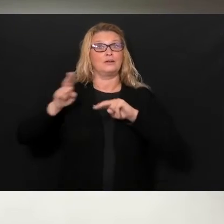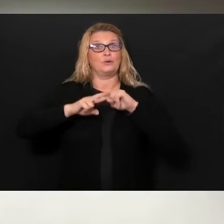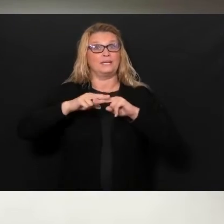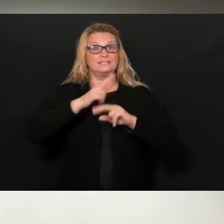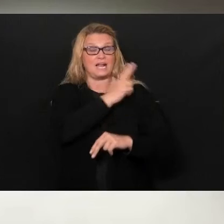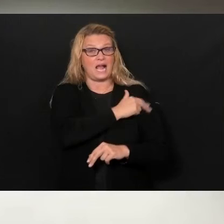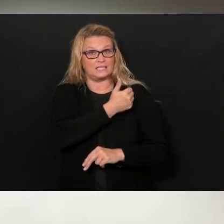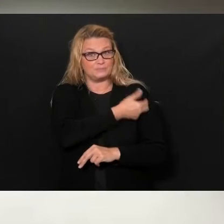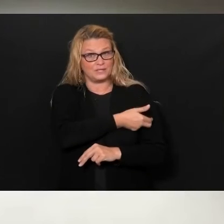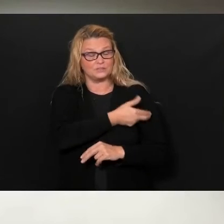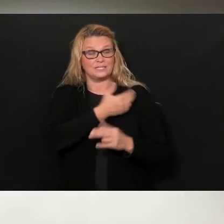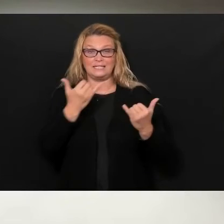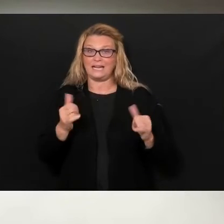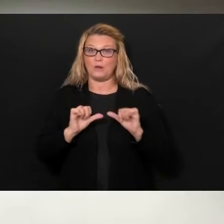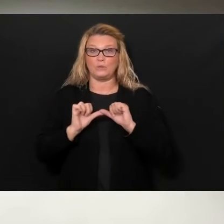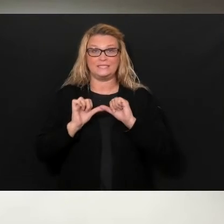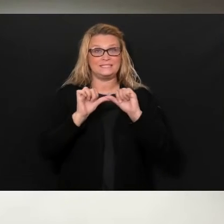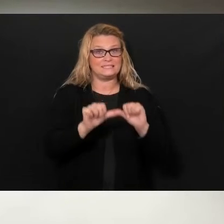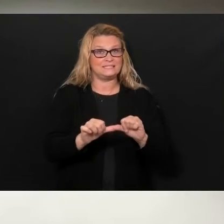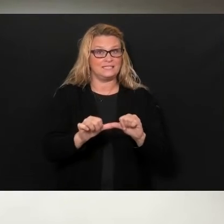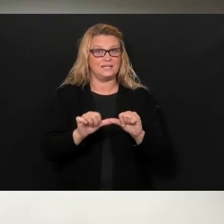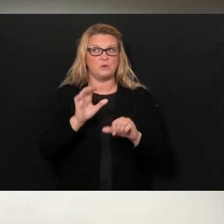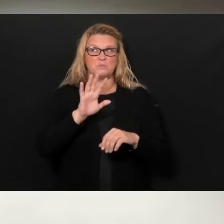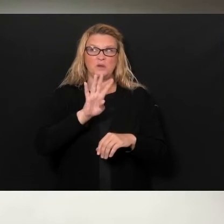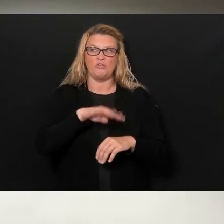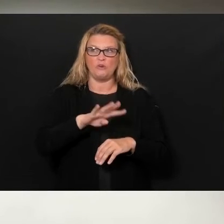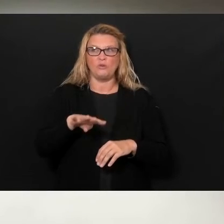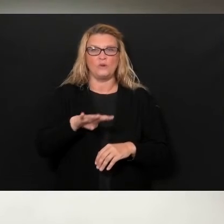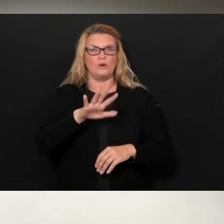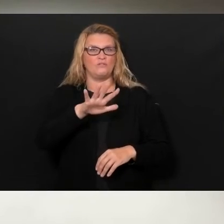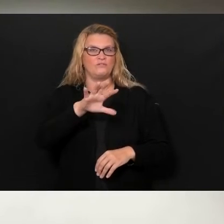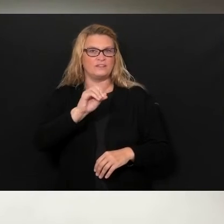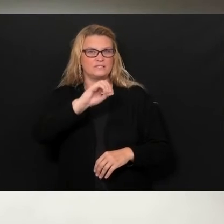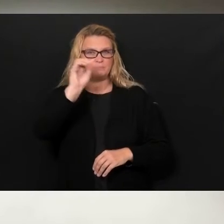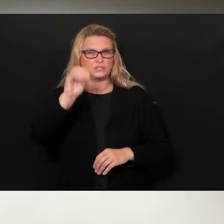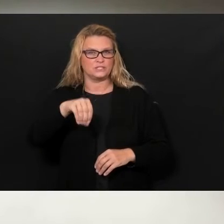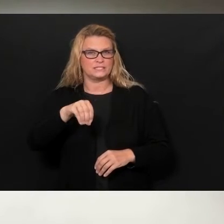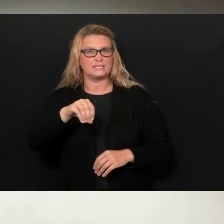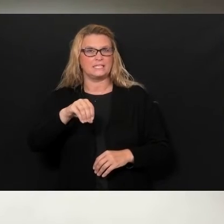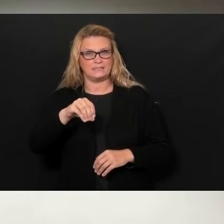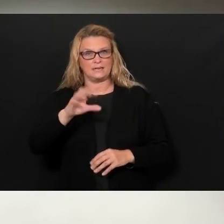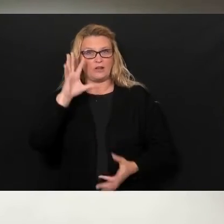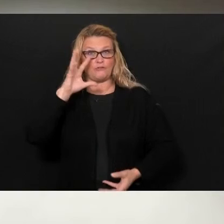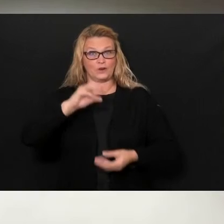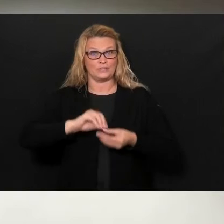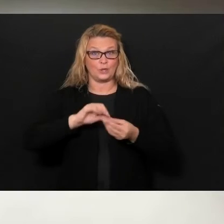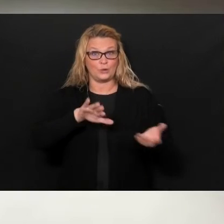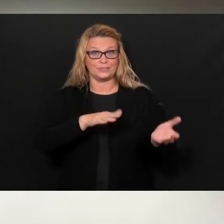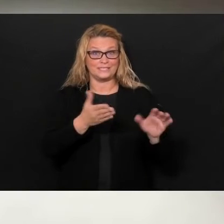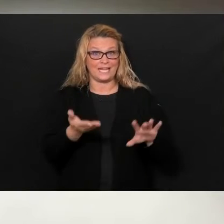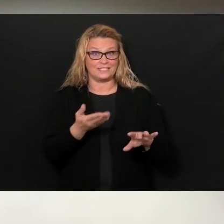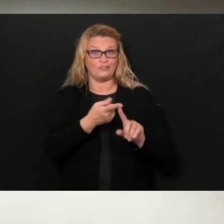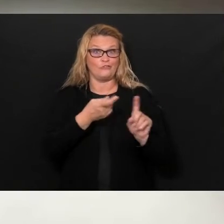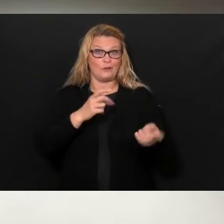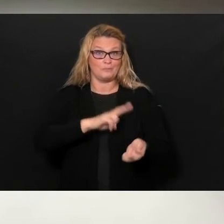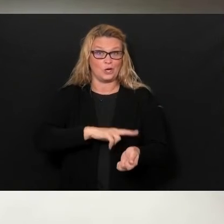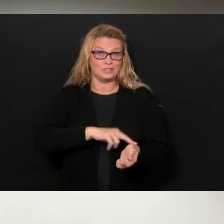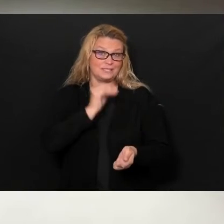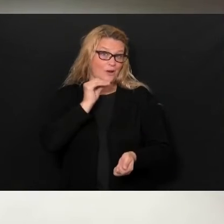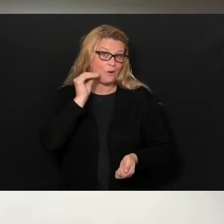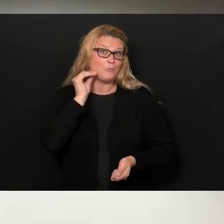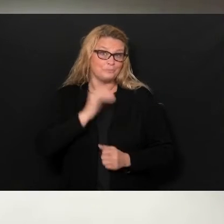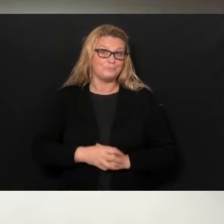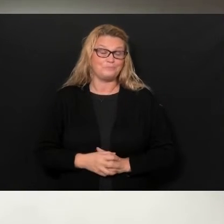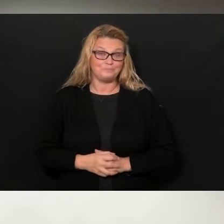addition to that, we see consistently somewhere between 44 and 50% of our total fatalities come from nursing home